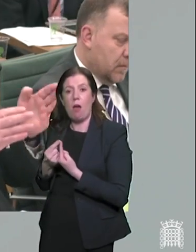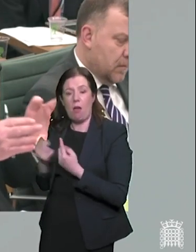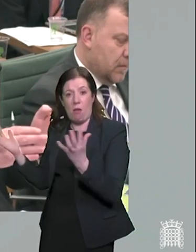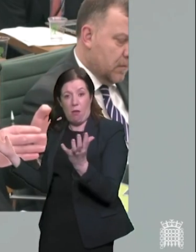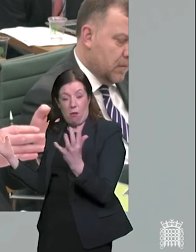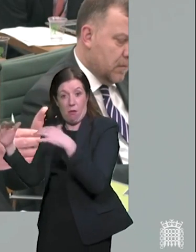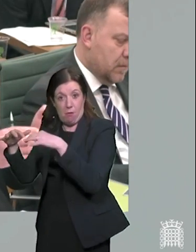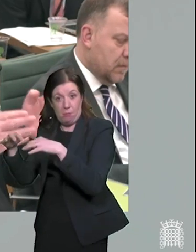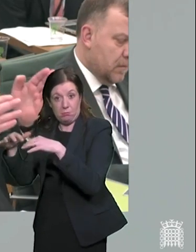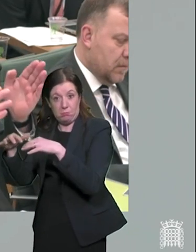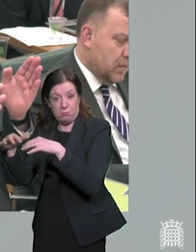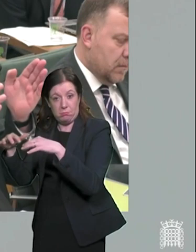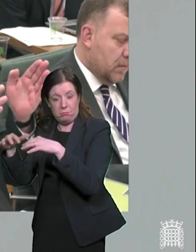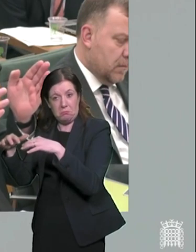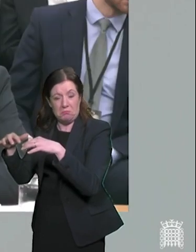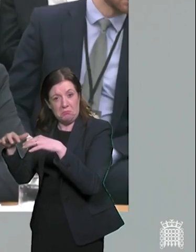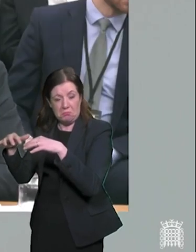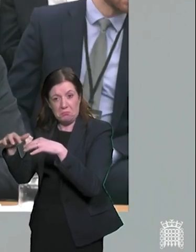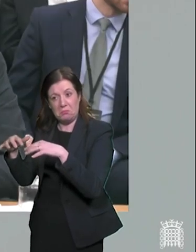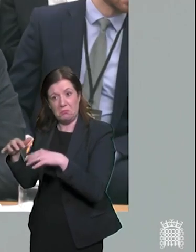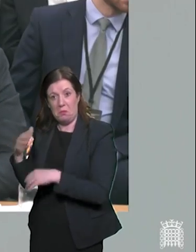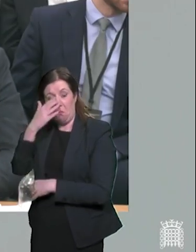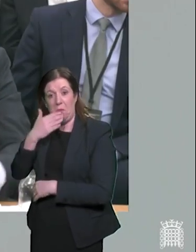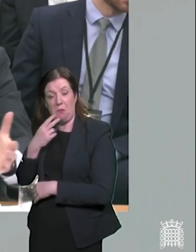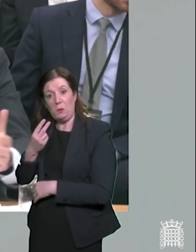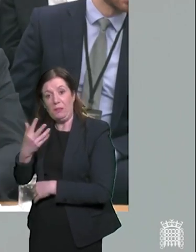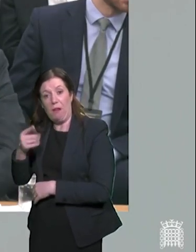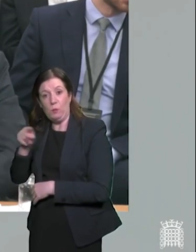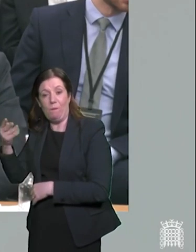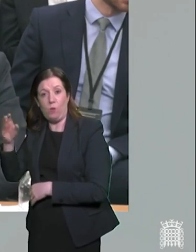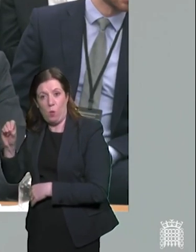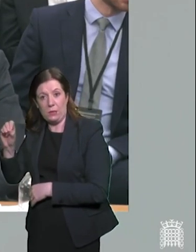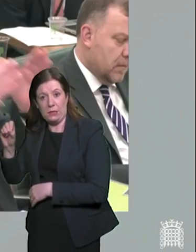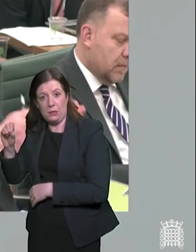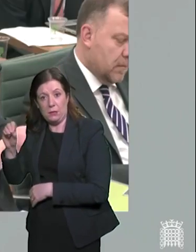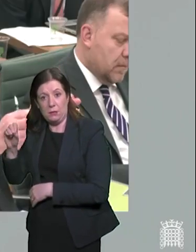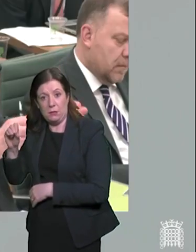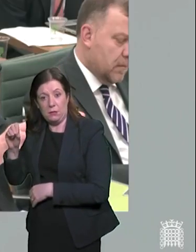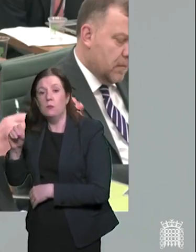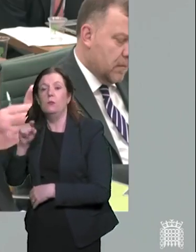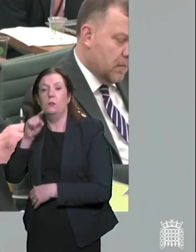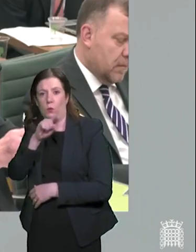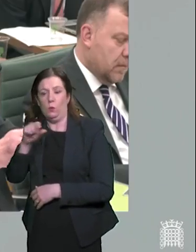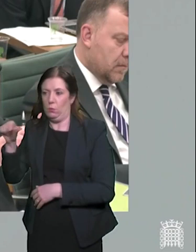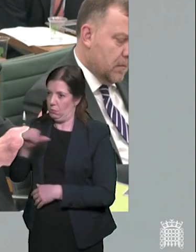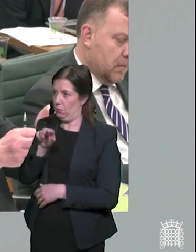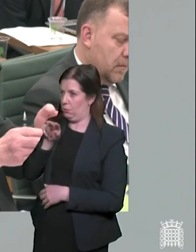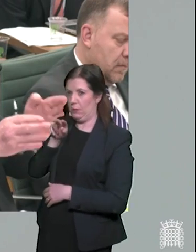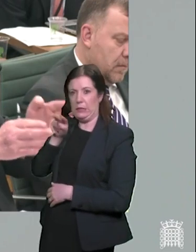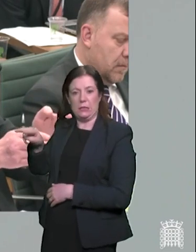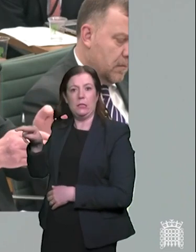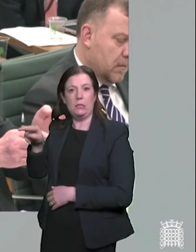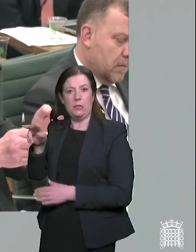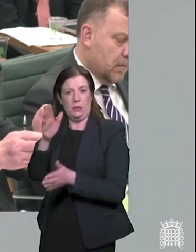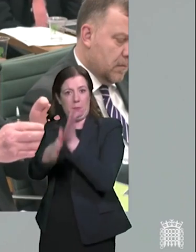gathering taking place with between 25 and 40 people. You had clear direct line of sight of